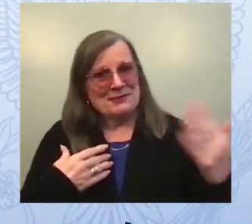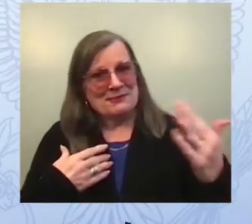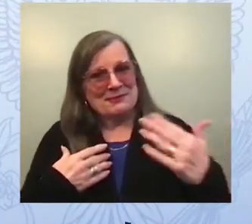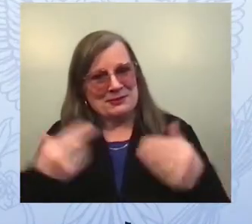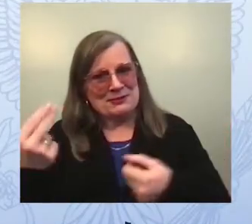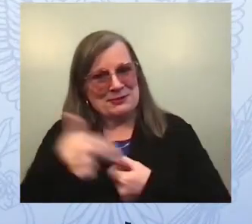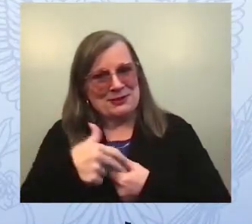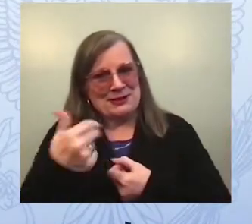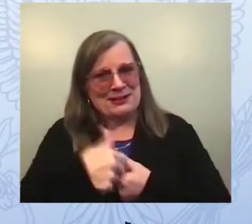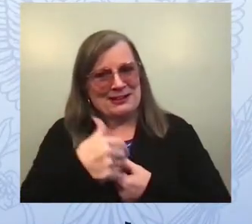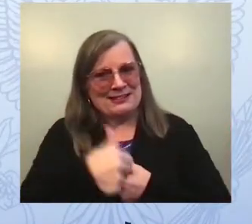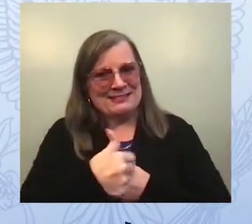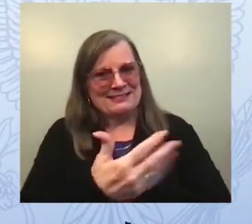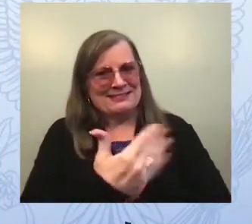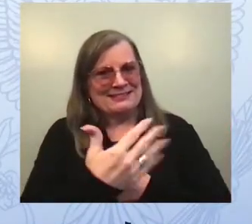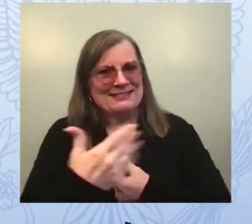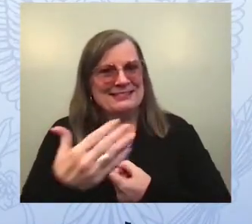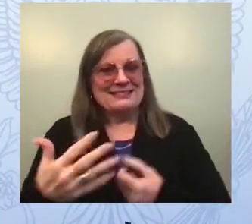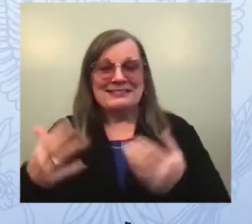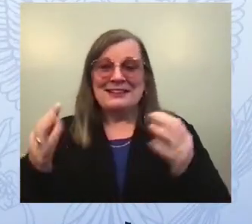Okay, everybody up here?